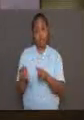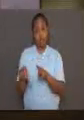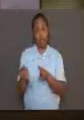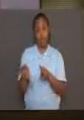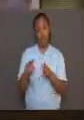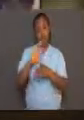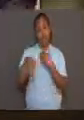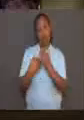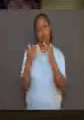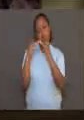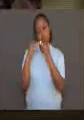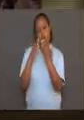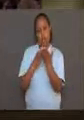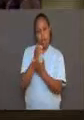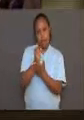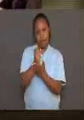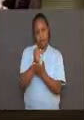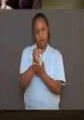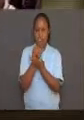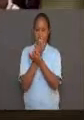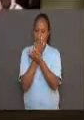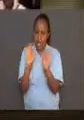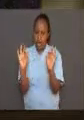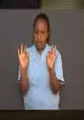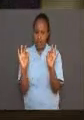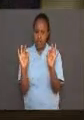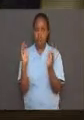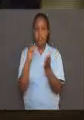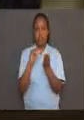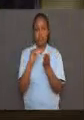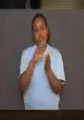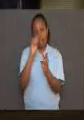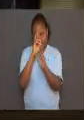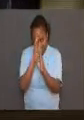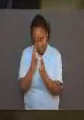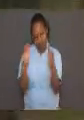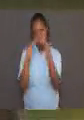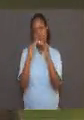granted equal rights to freedom and dignity.